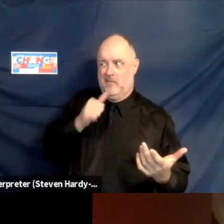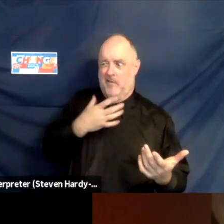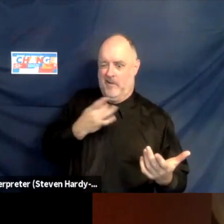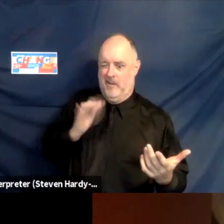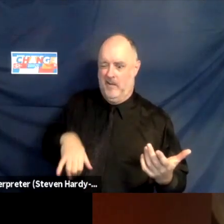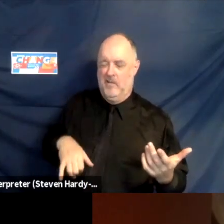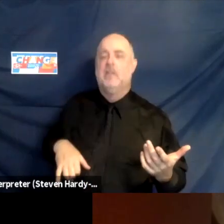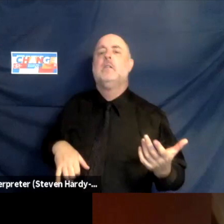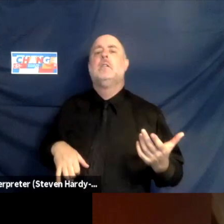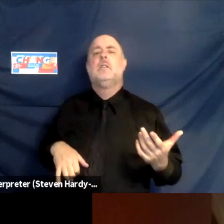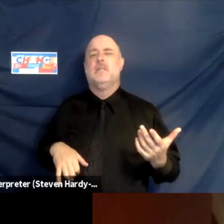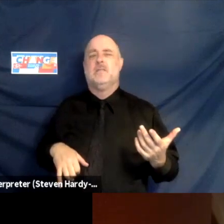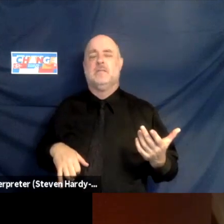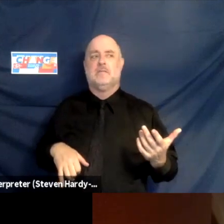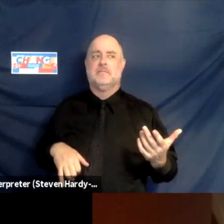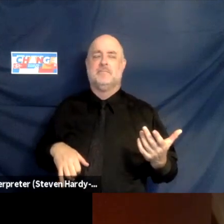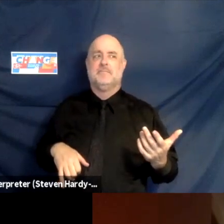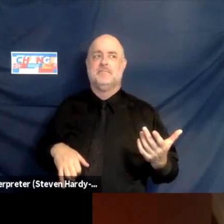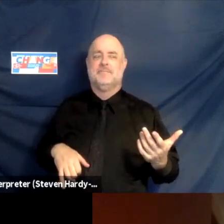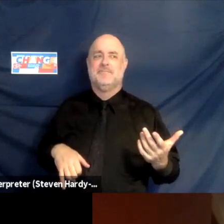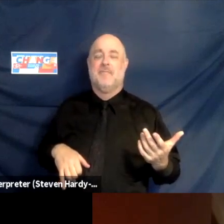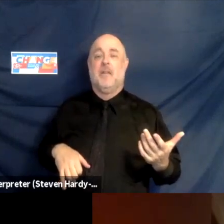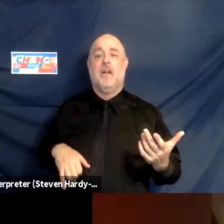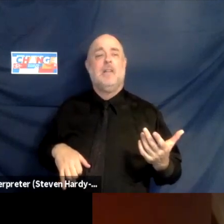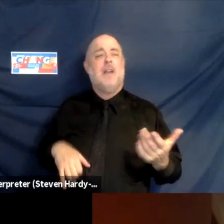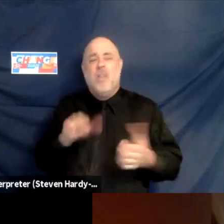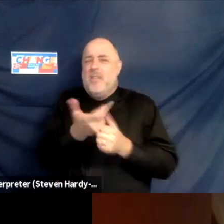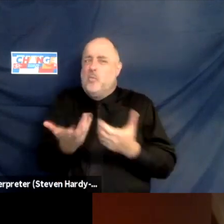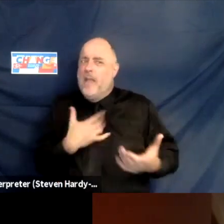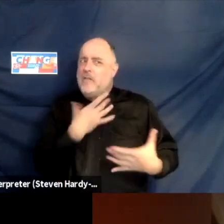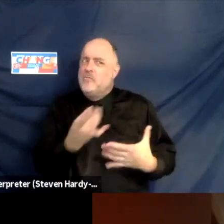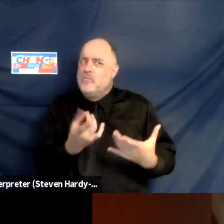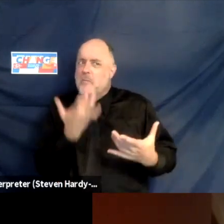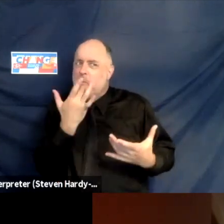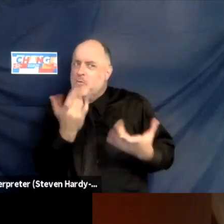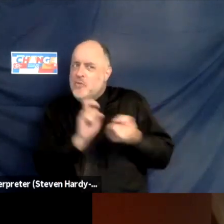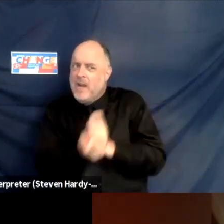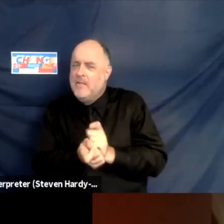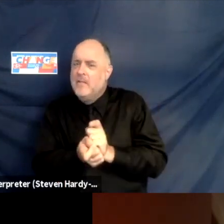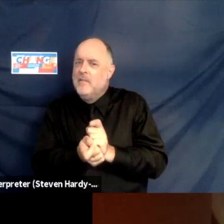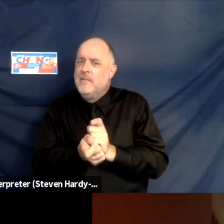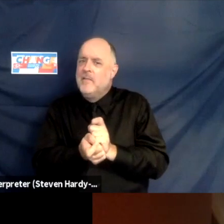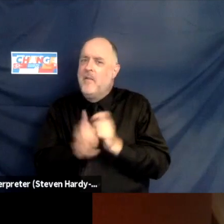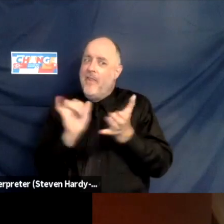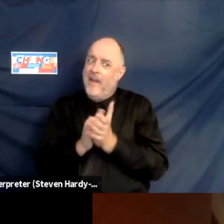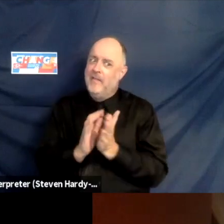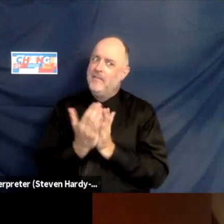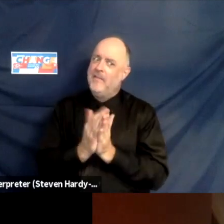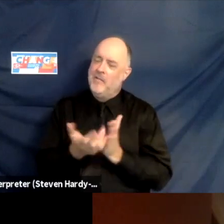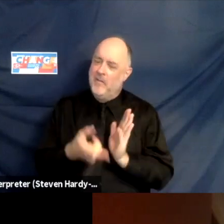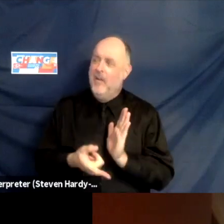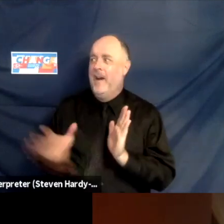some other things that we'd like to change. And I would say that, so as the